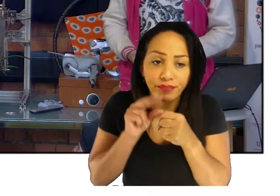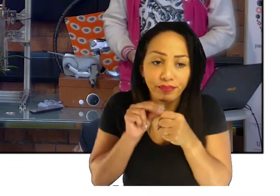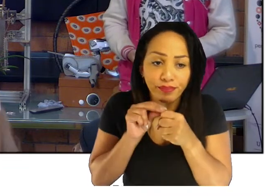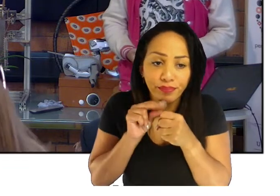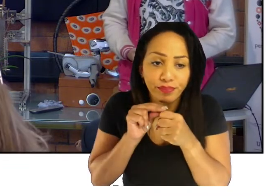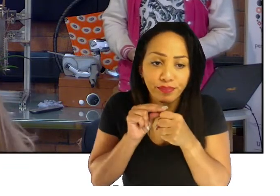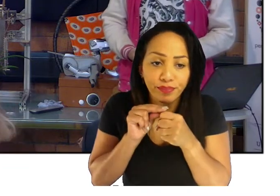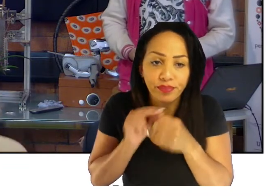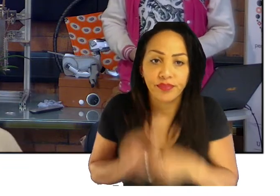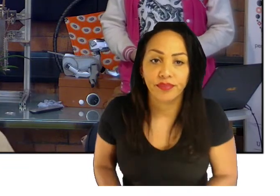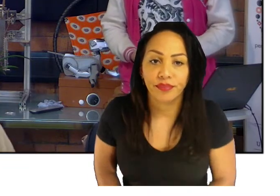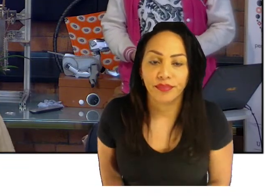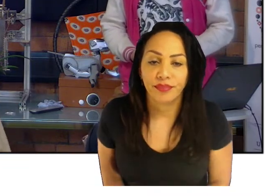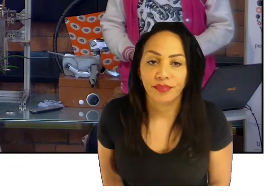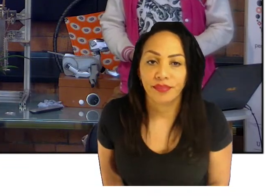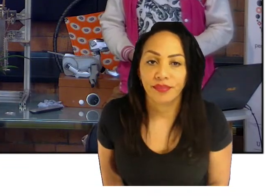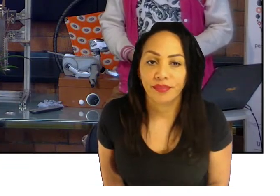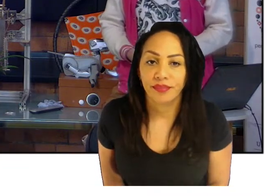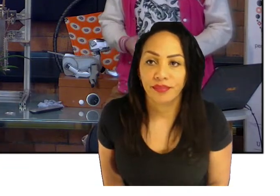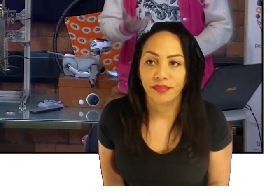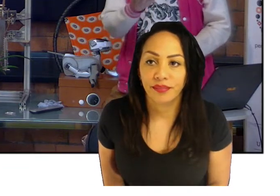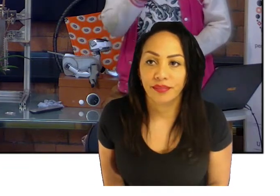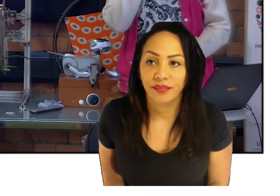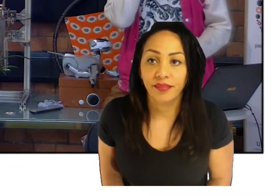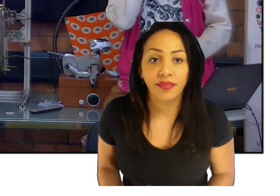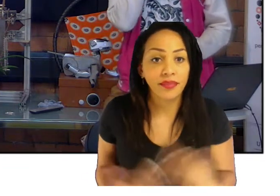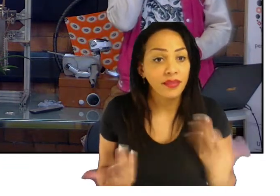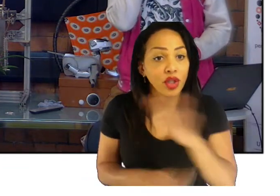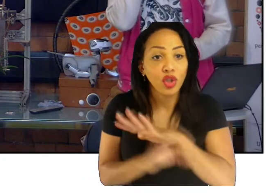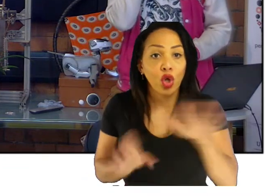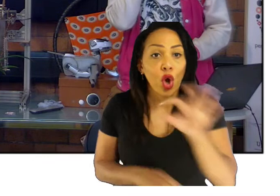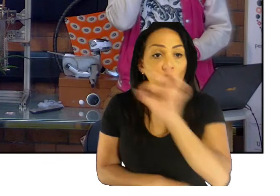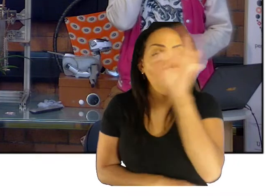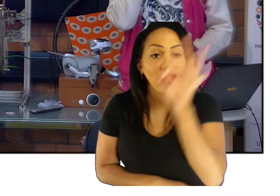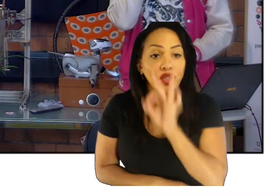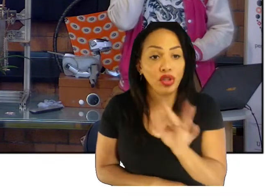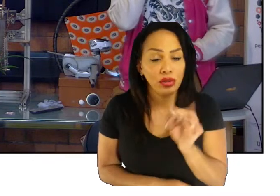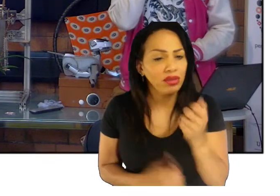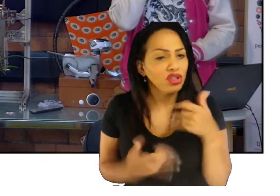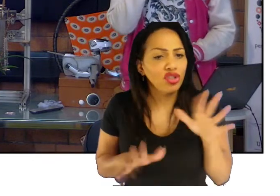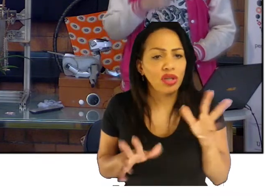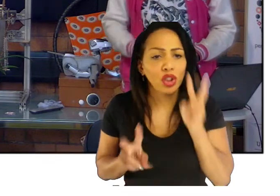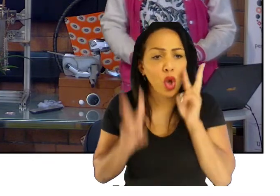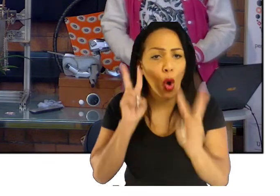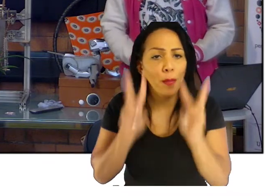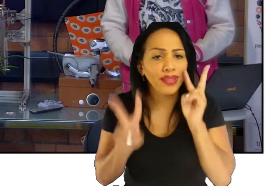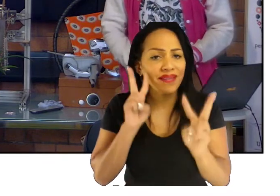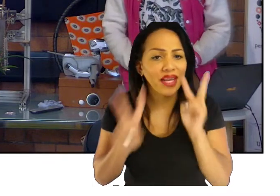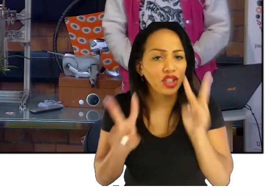just an observation. It's really brilliant to